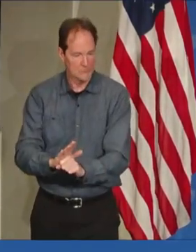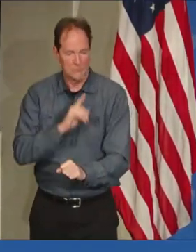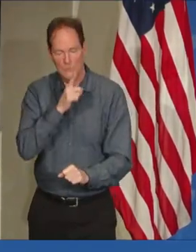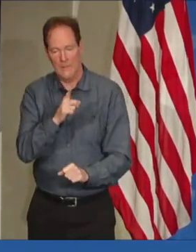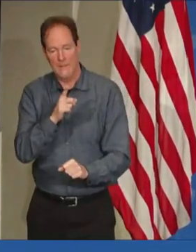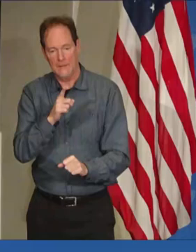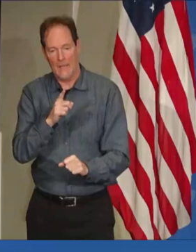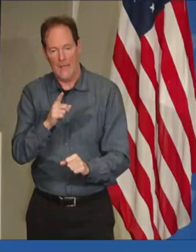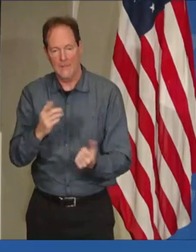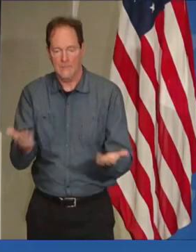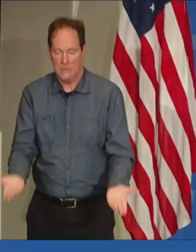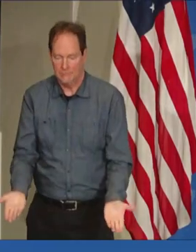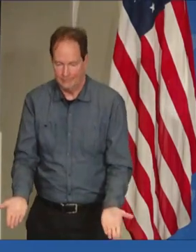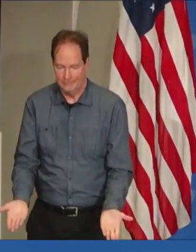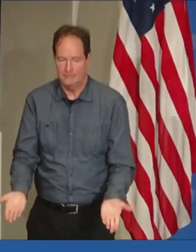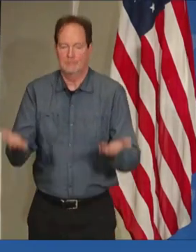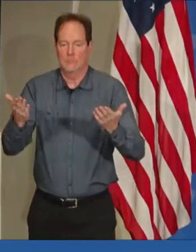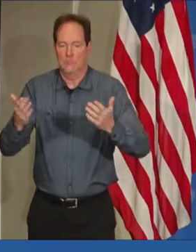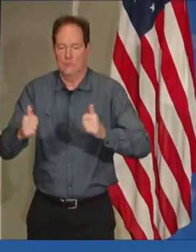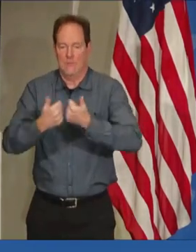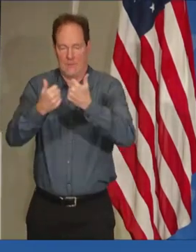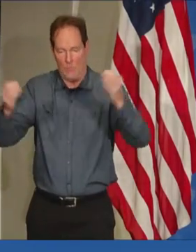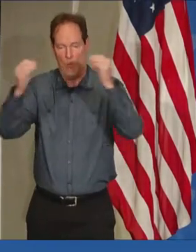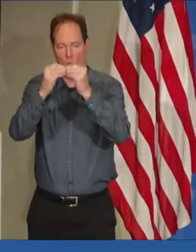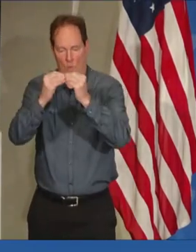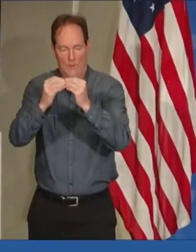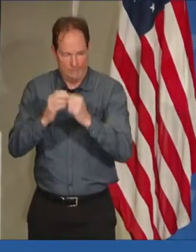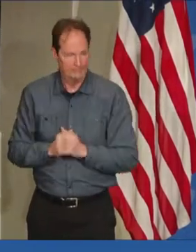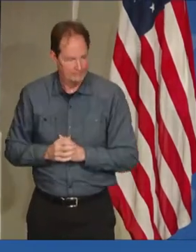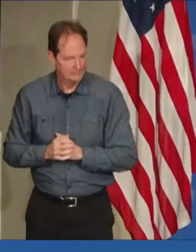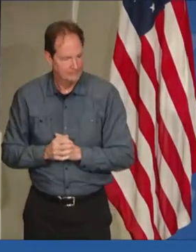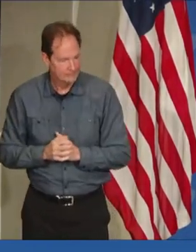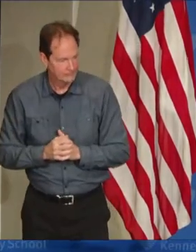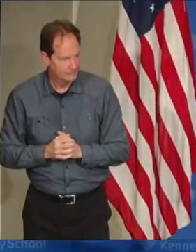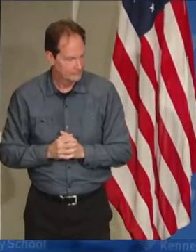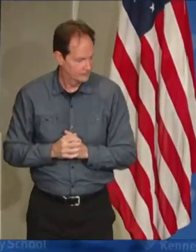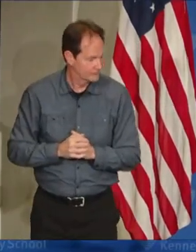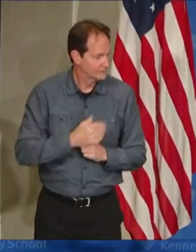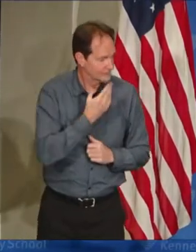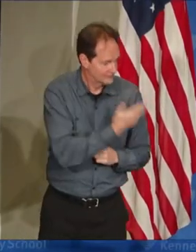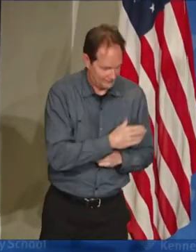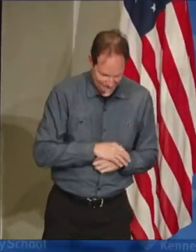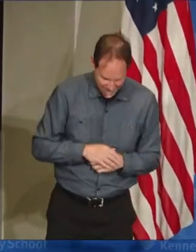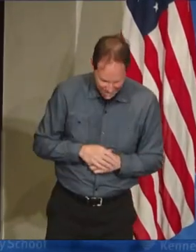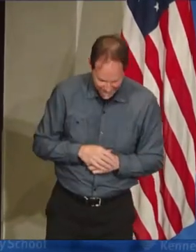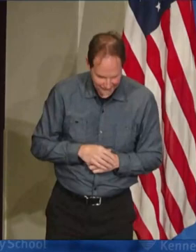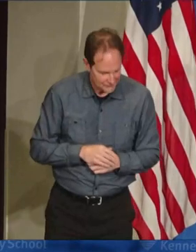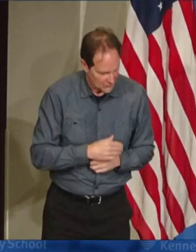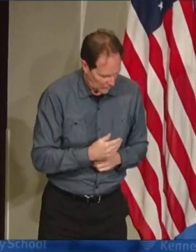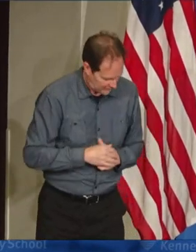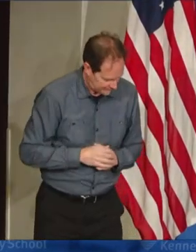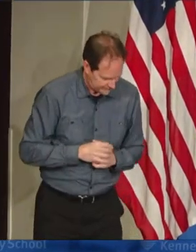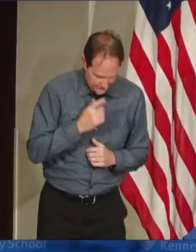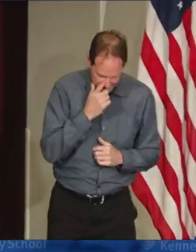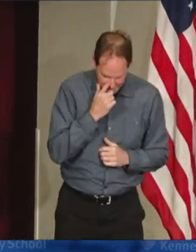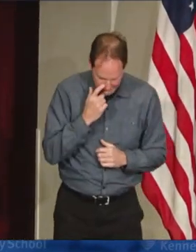of elevating the bar on what it's going to be doing. So, thank you. You're welcome.